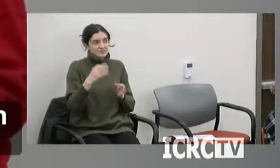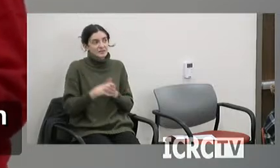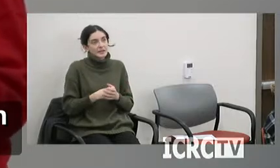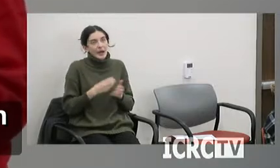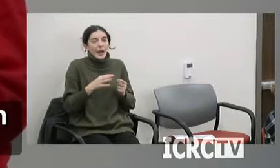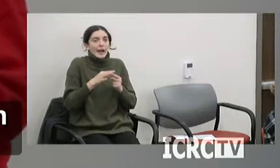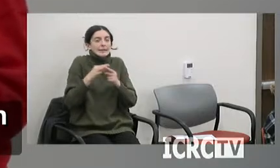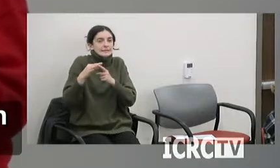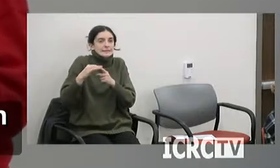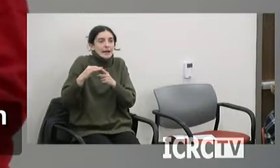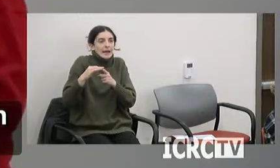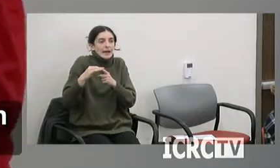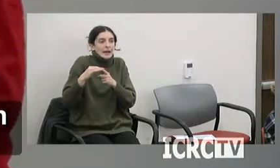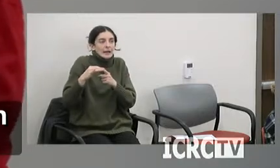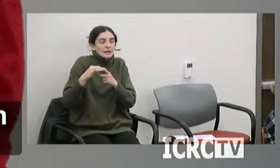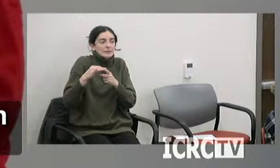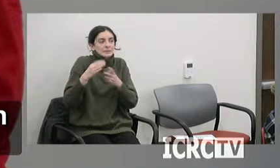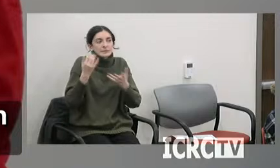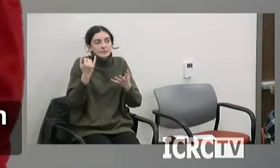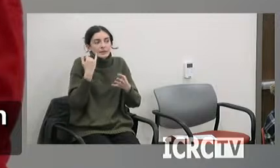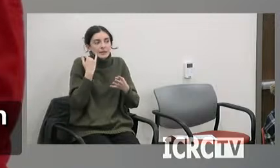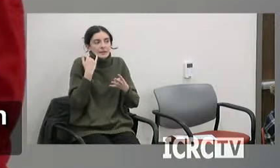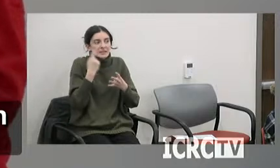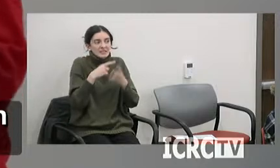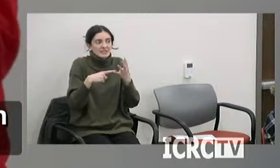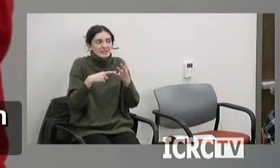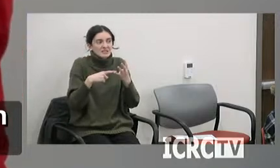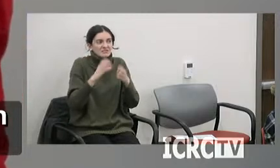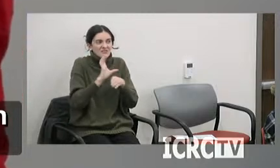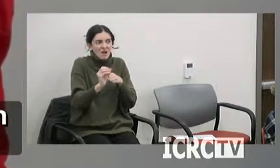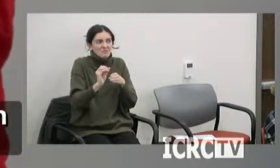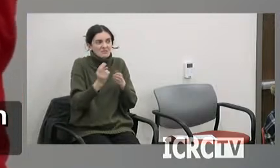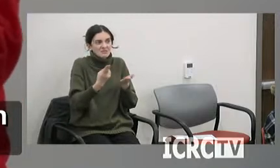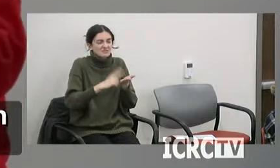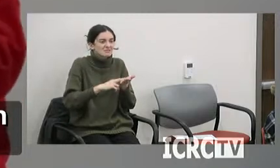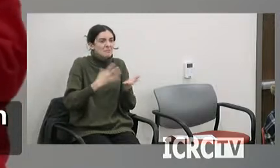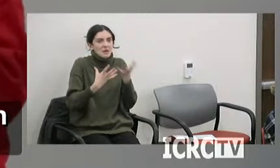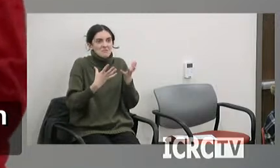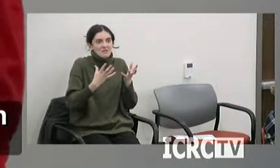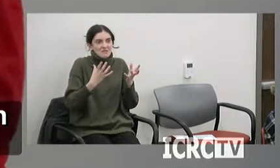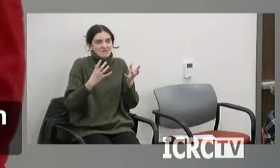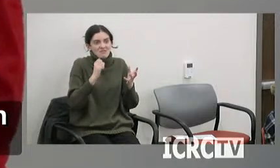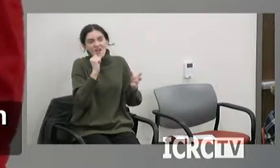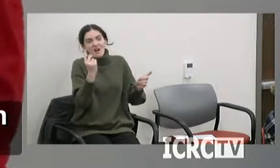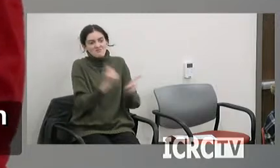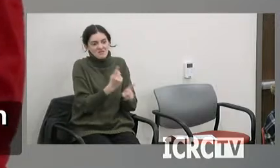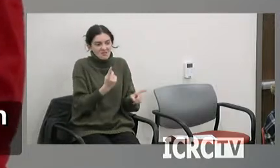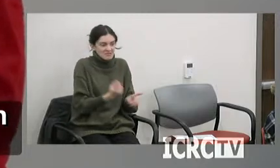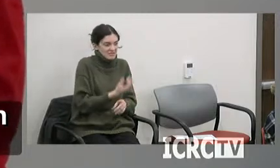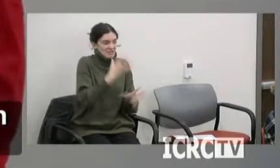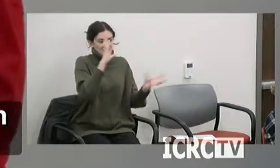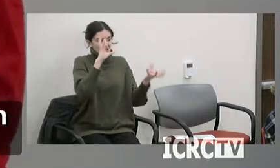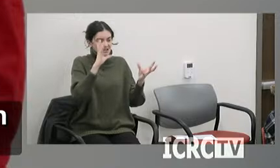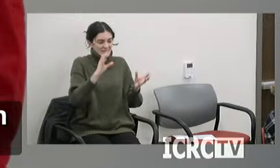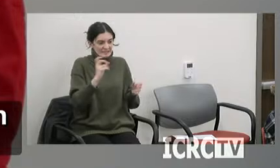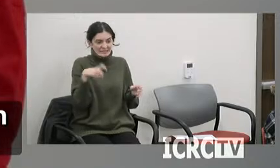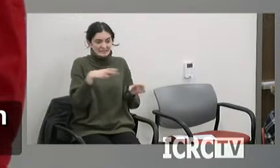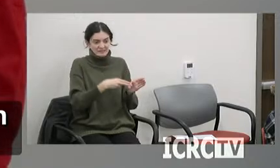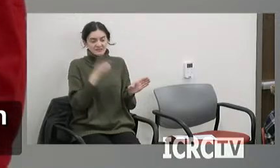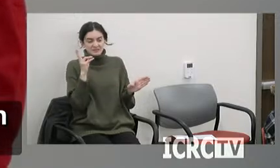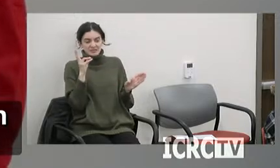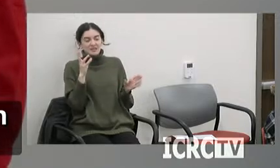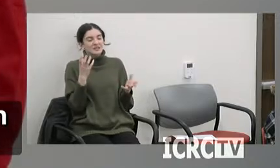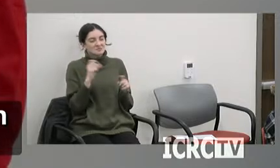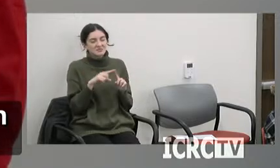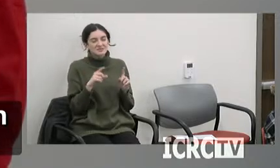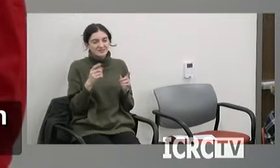the contract and not feel comfortable. But most of them will give you a discount, and this will be the third renewal of lab